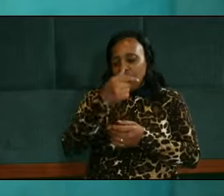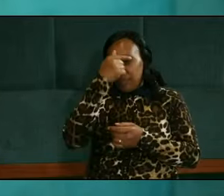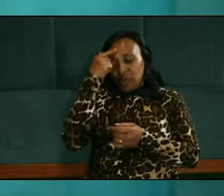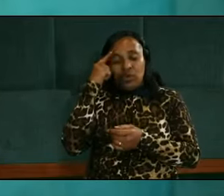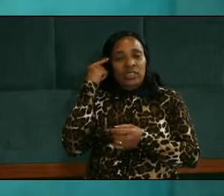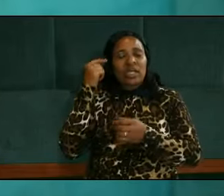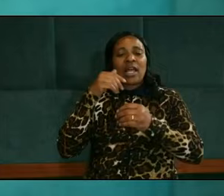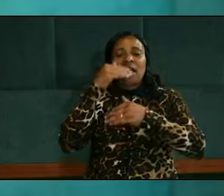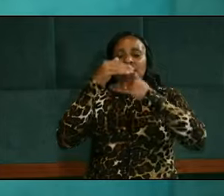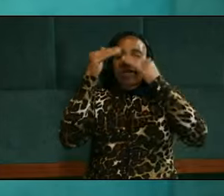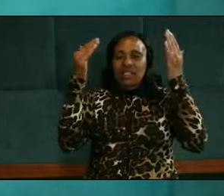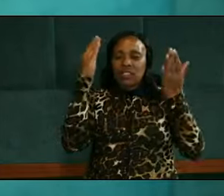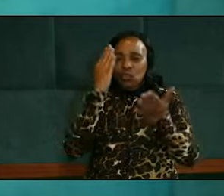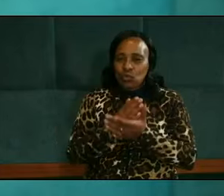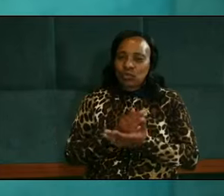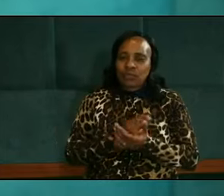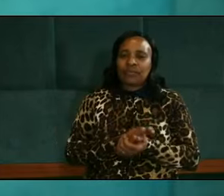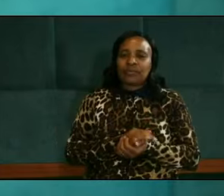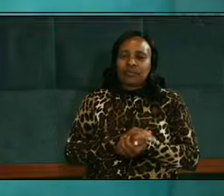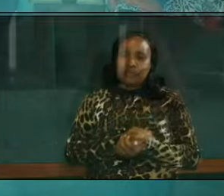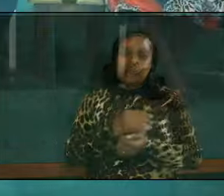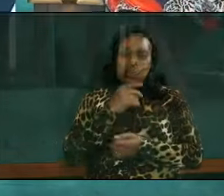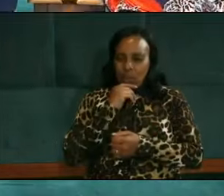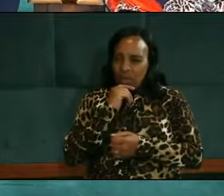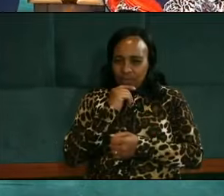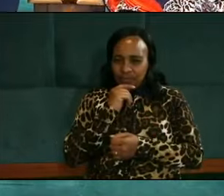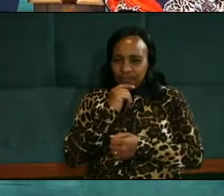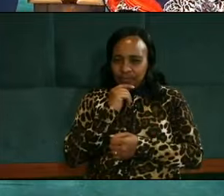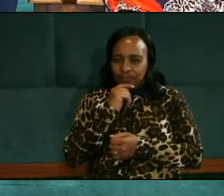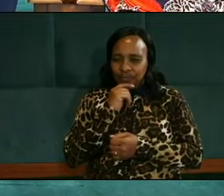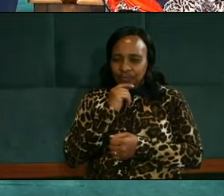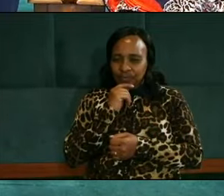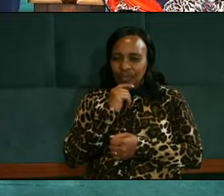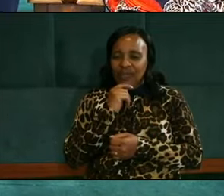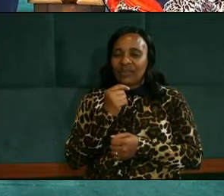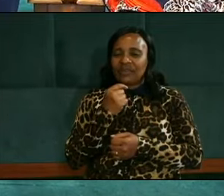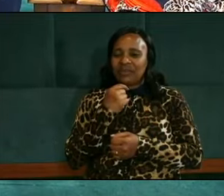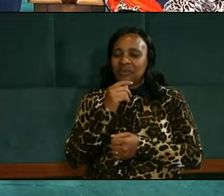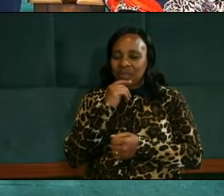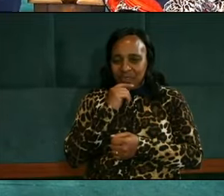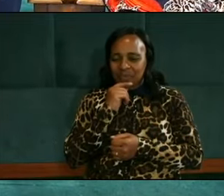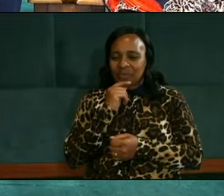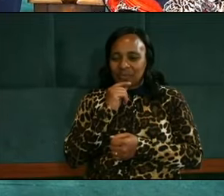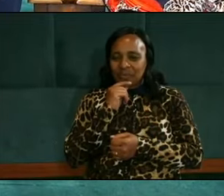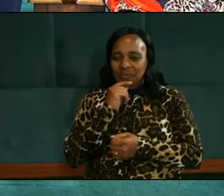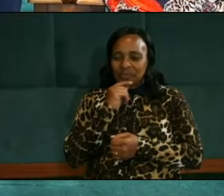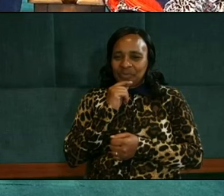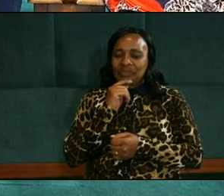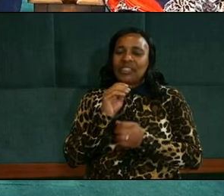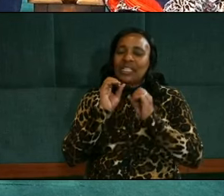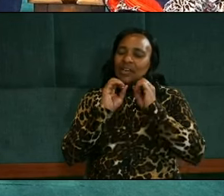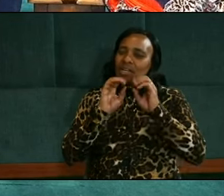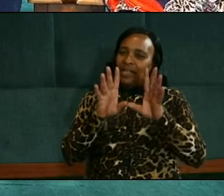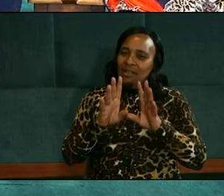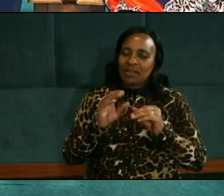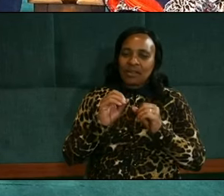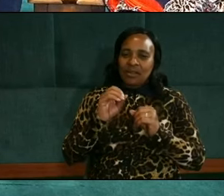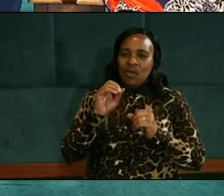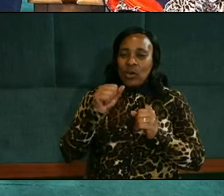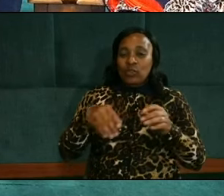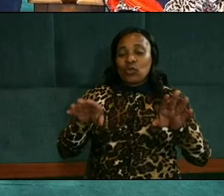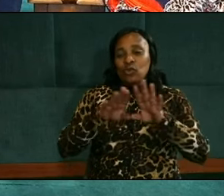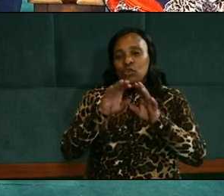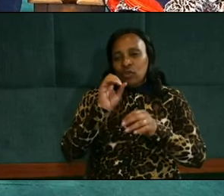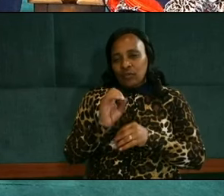real. Yes. Wonderful, wonderful. I didn't want to stop you, man. Wonderful. Yeah, just to close